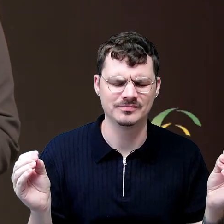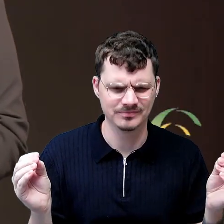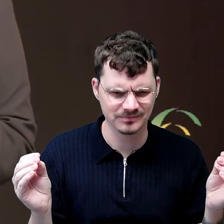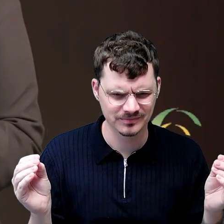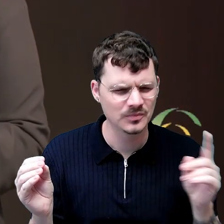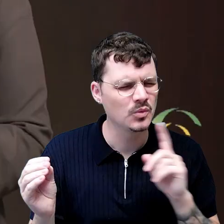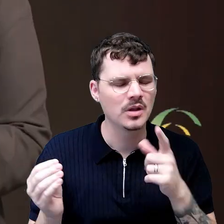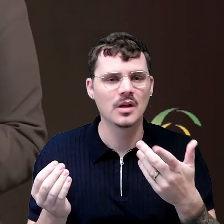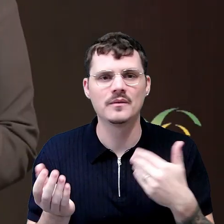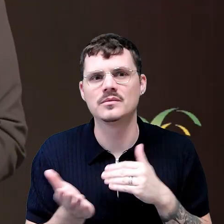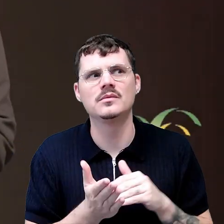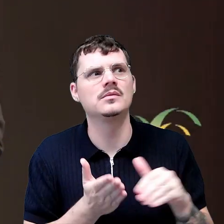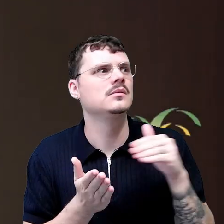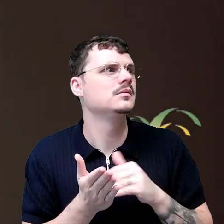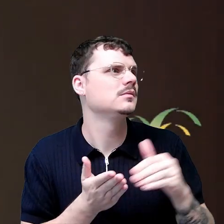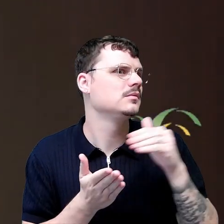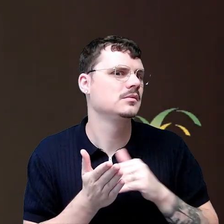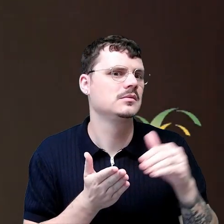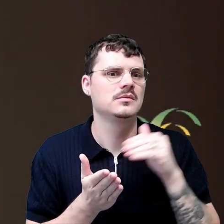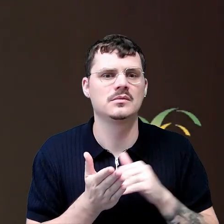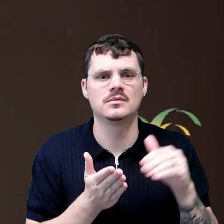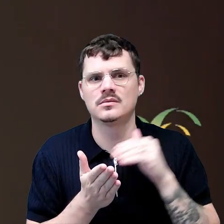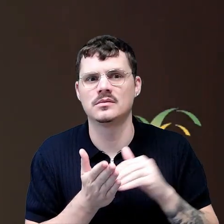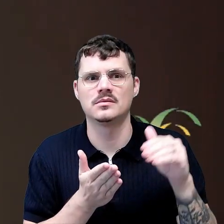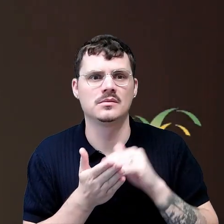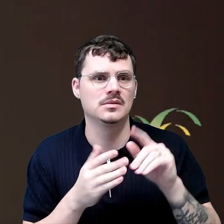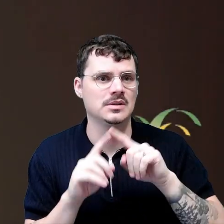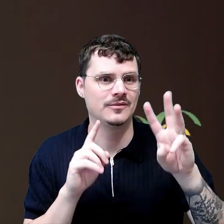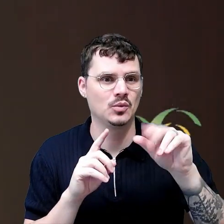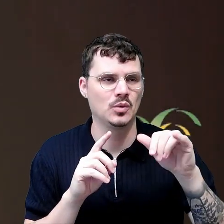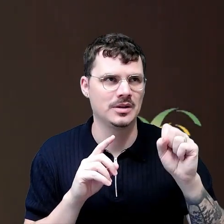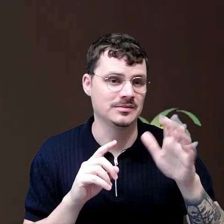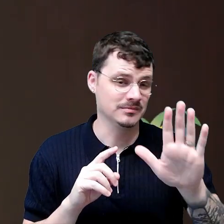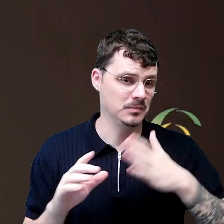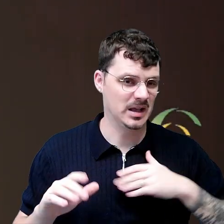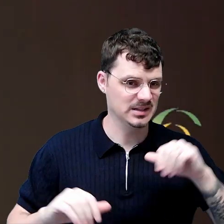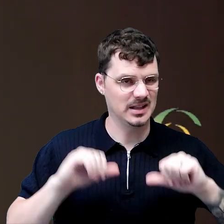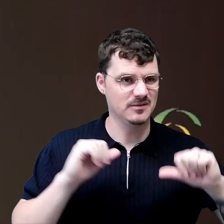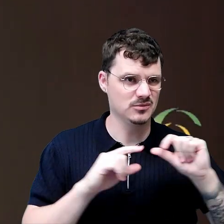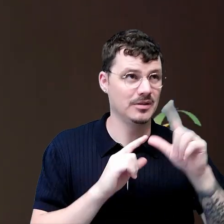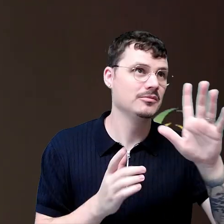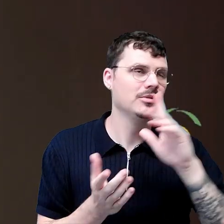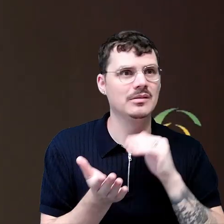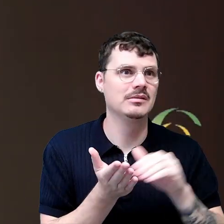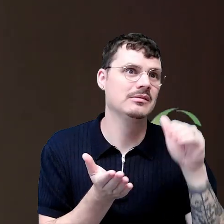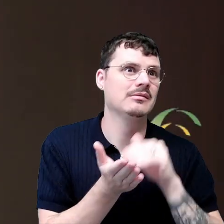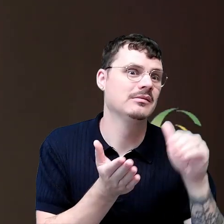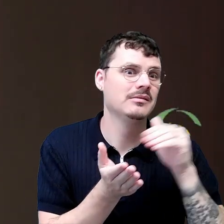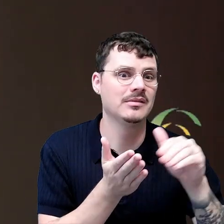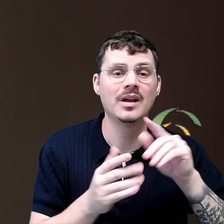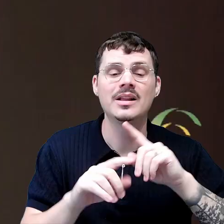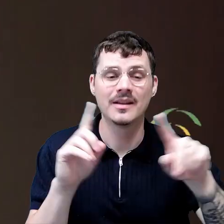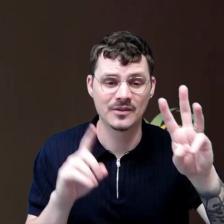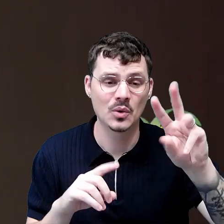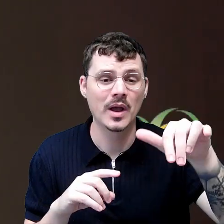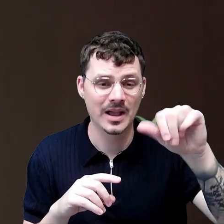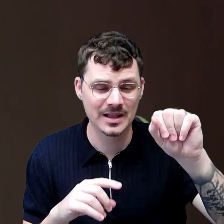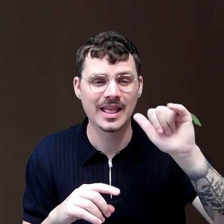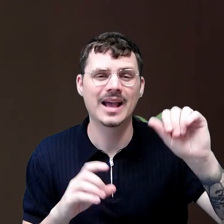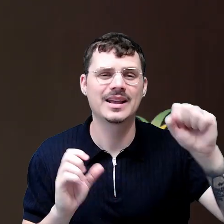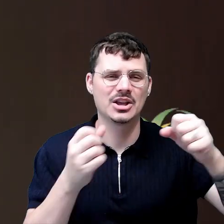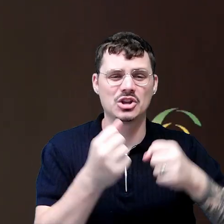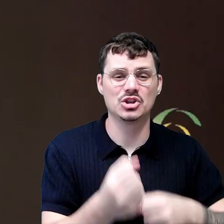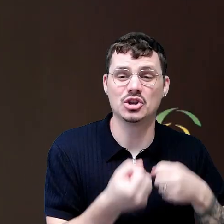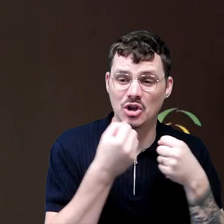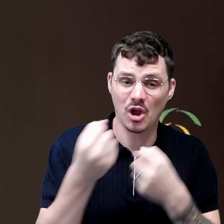There's a million jillion different ways. That's a good scientific term, don't you think? Million jillion. There's a million jillion different things that can